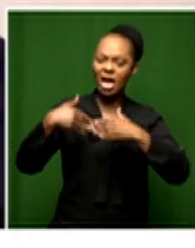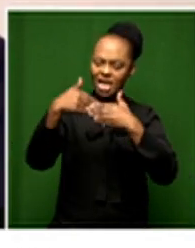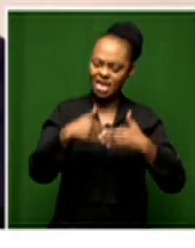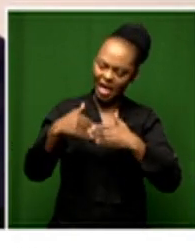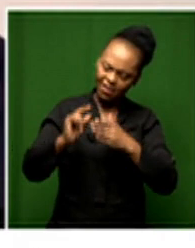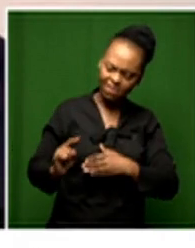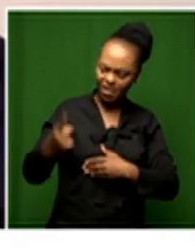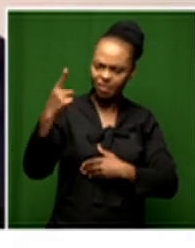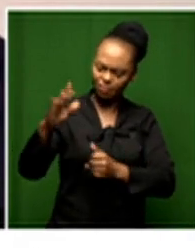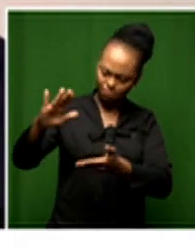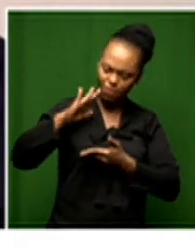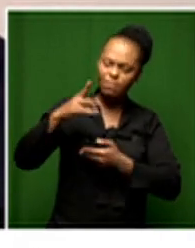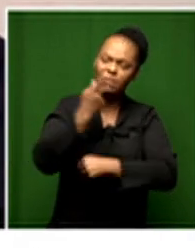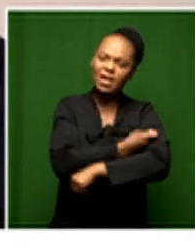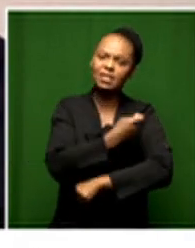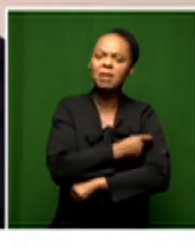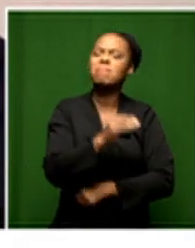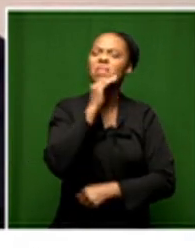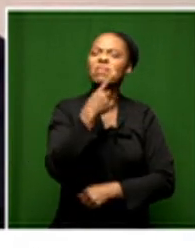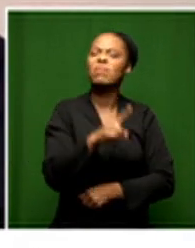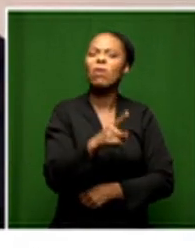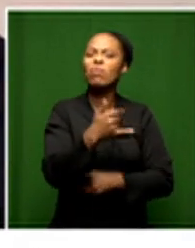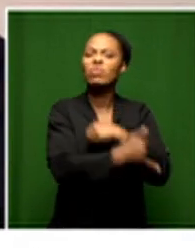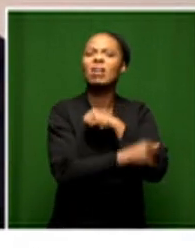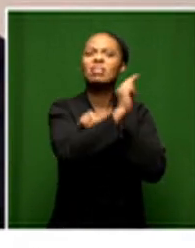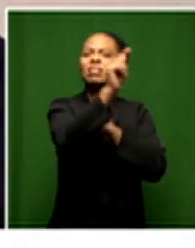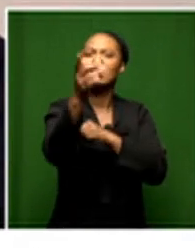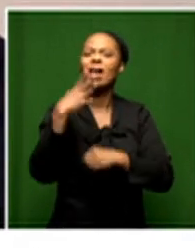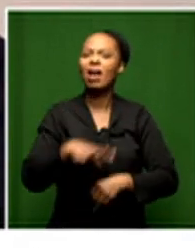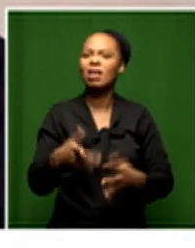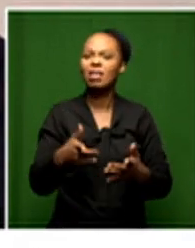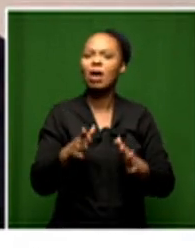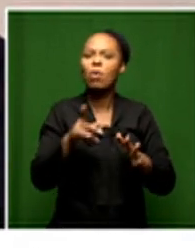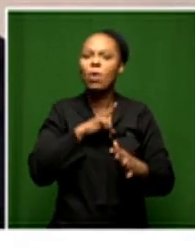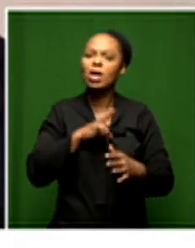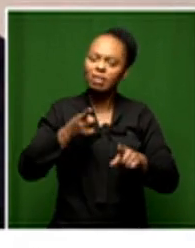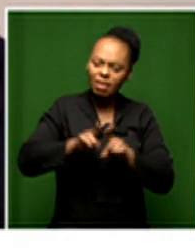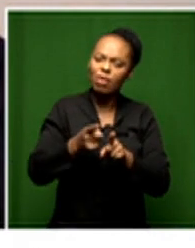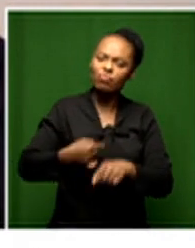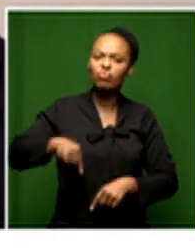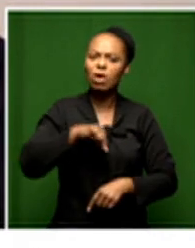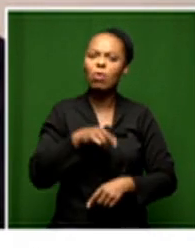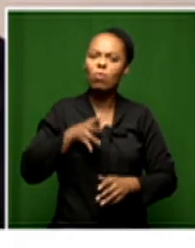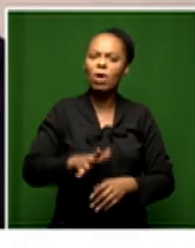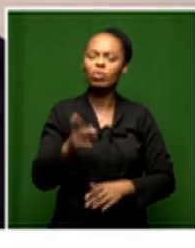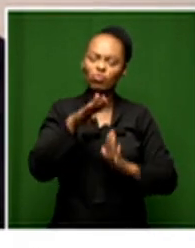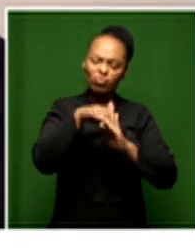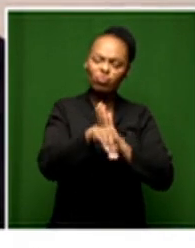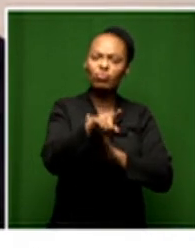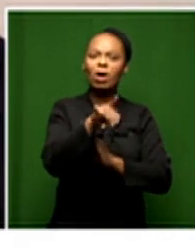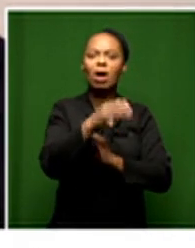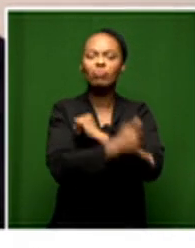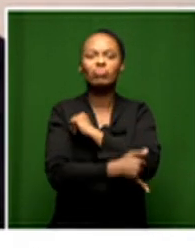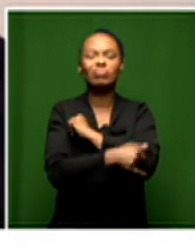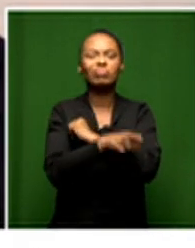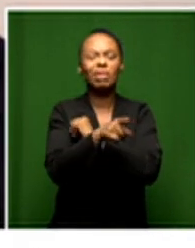first, what does this mean for the rest of the world in terms of slowing down the virus, especially when we have new variants